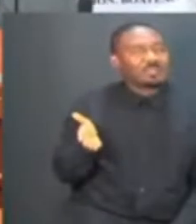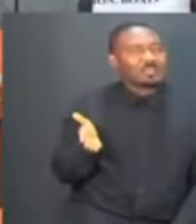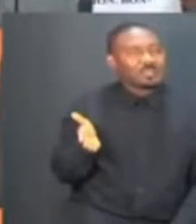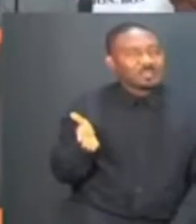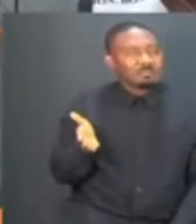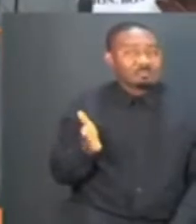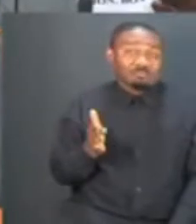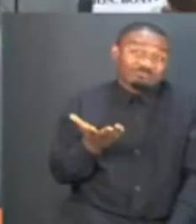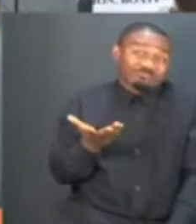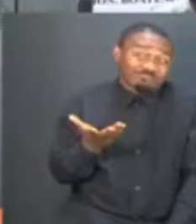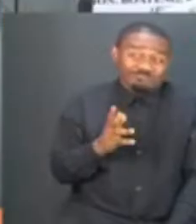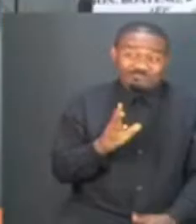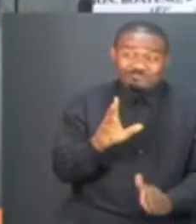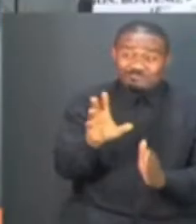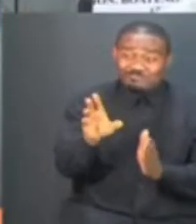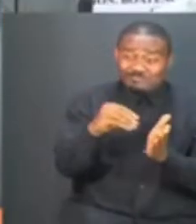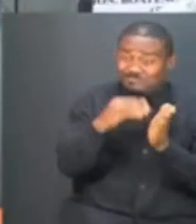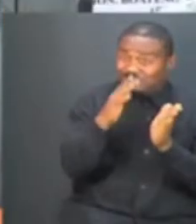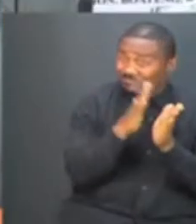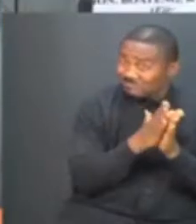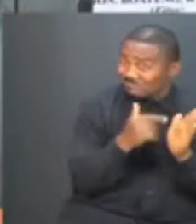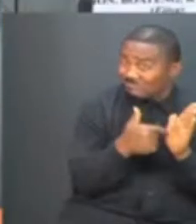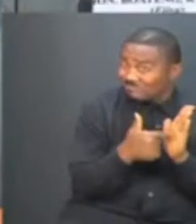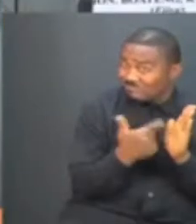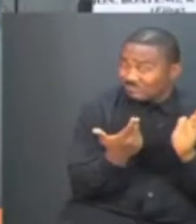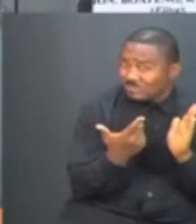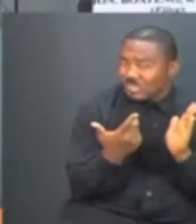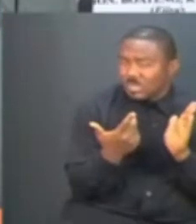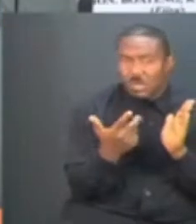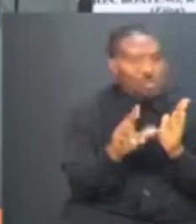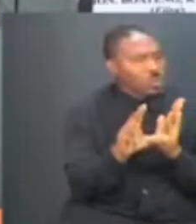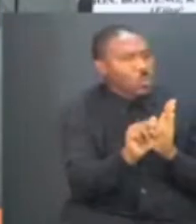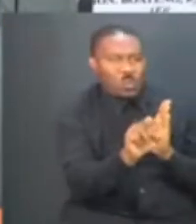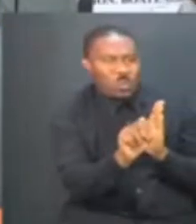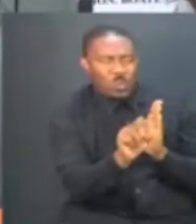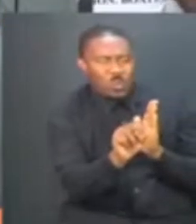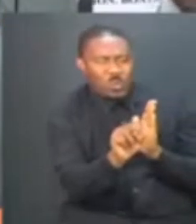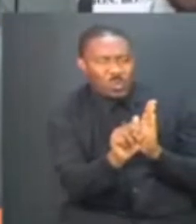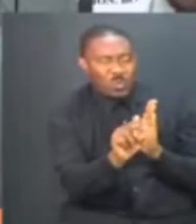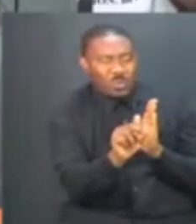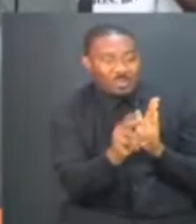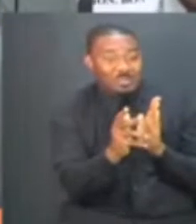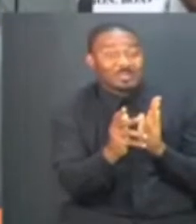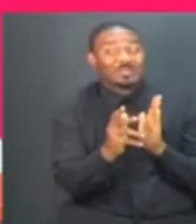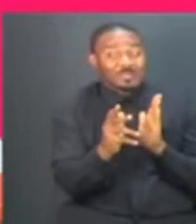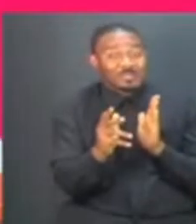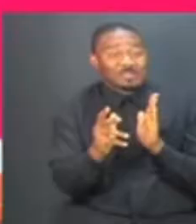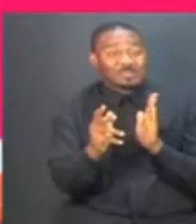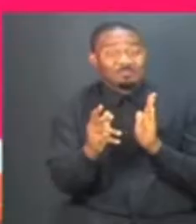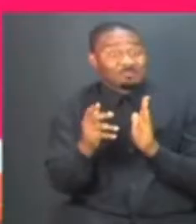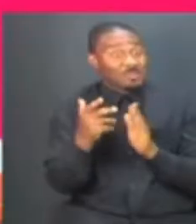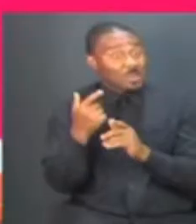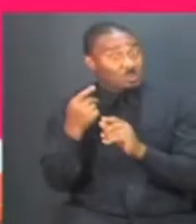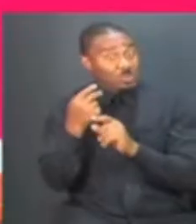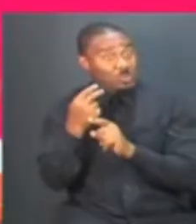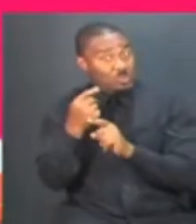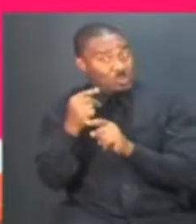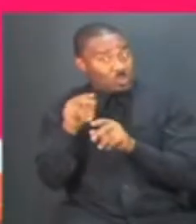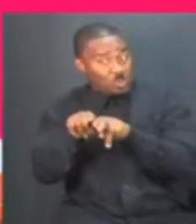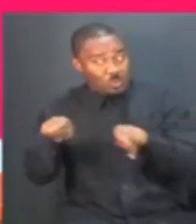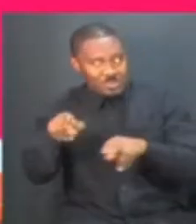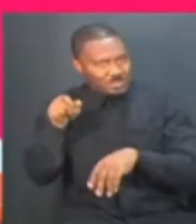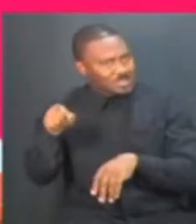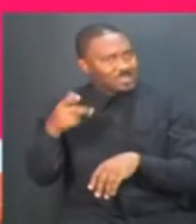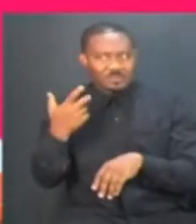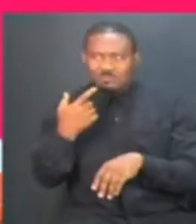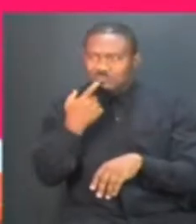it is captured on the votes. No. Normally what happens is that the speakers can direct,